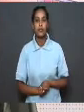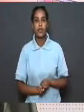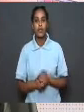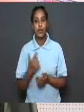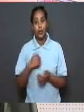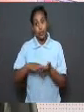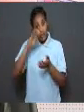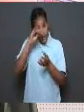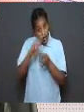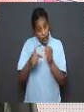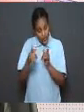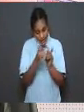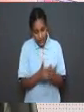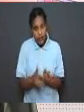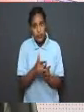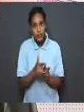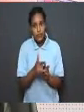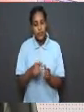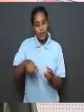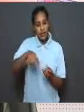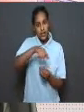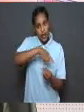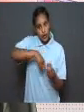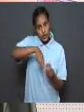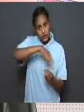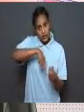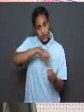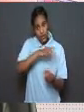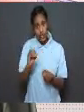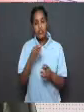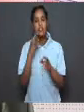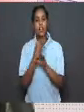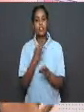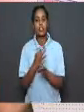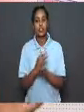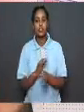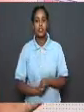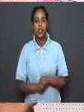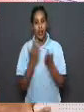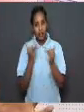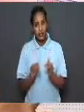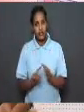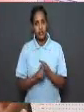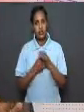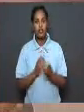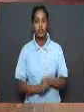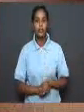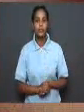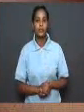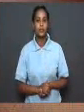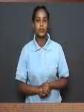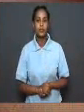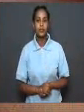will learn about systems, surroundings, and functions. Let us get started.